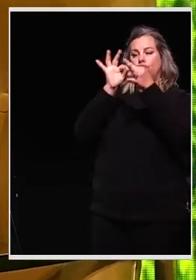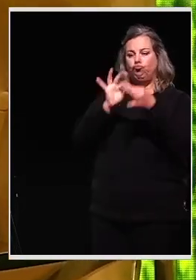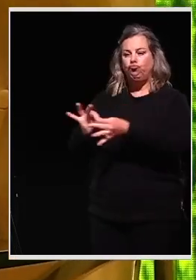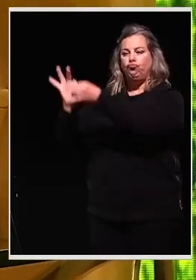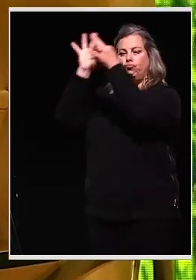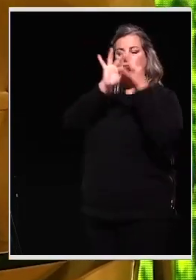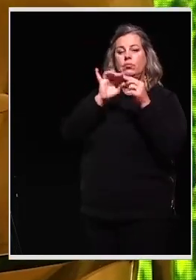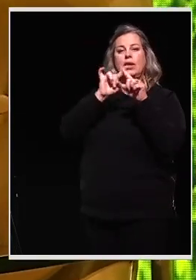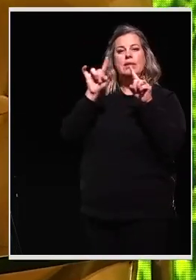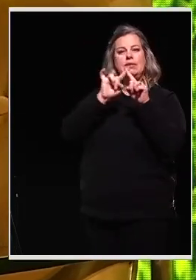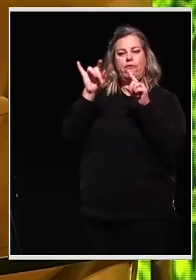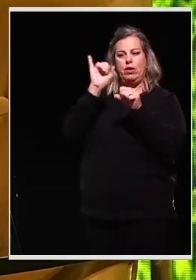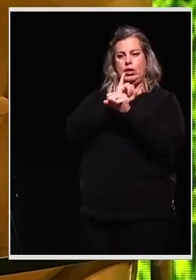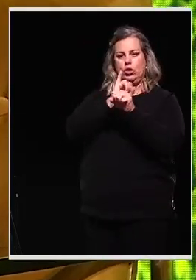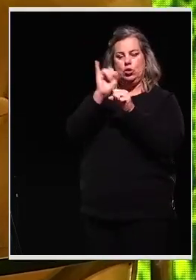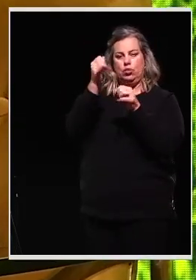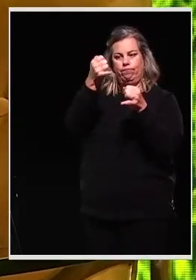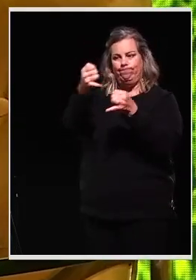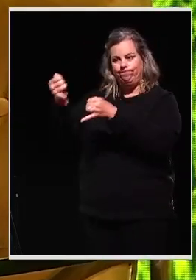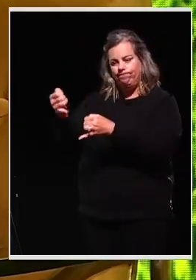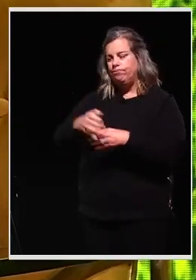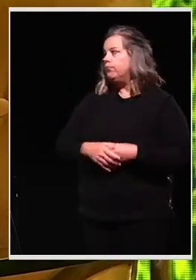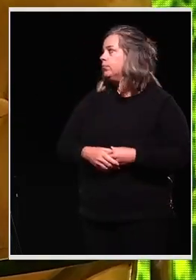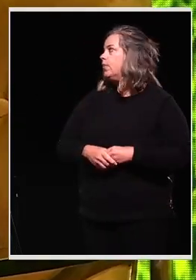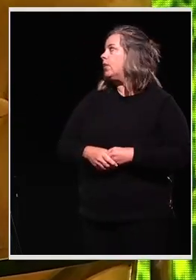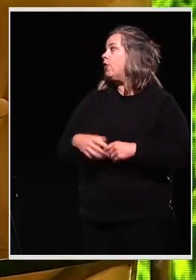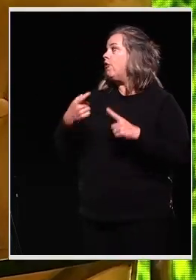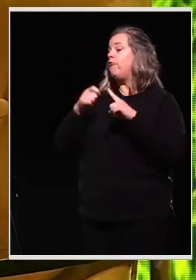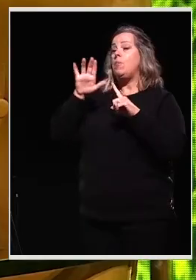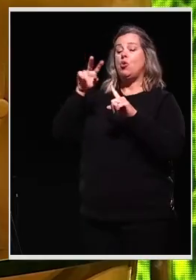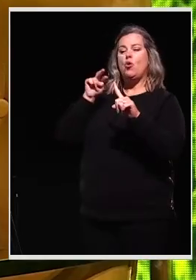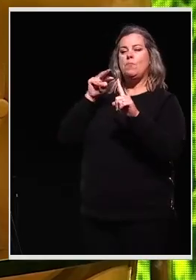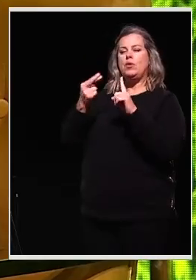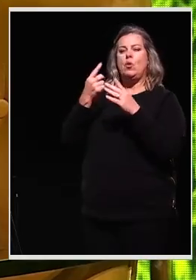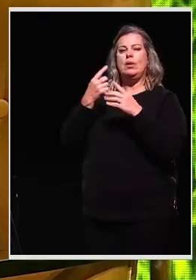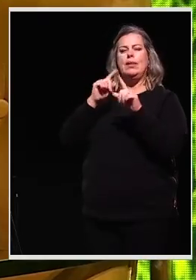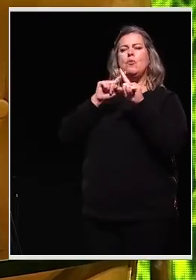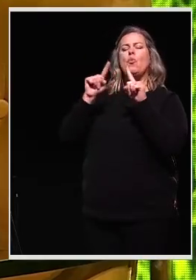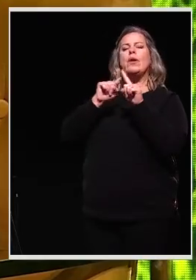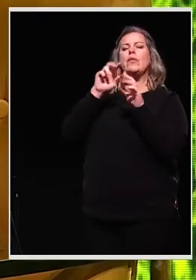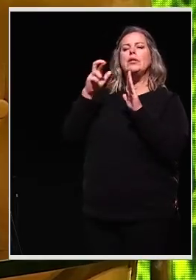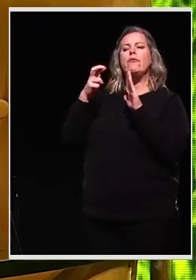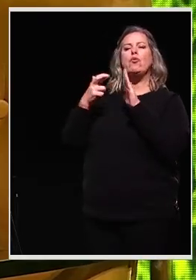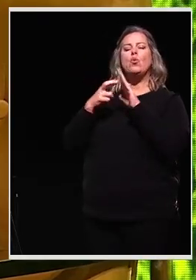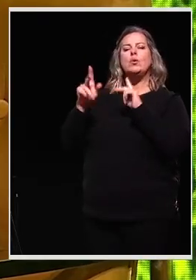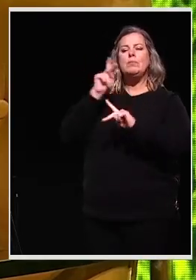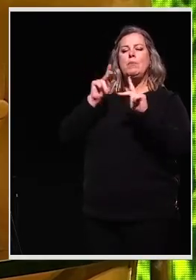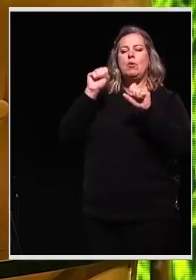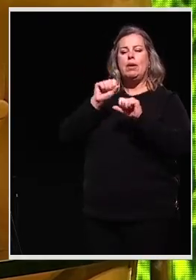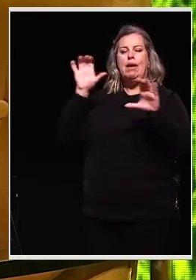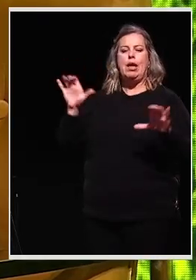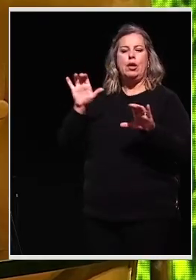I think is so smart, and they're each playing a role. But from your viewpoint, what are the different roles that people can play as far as adopting